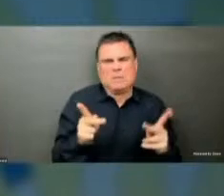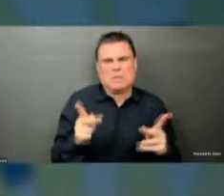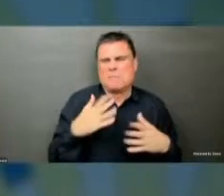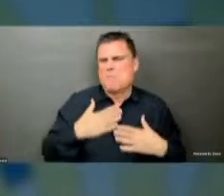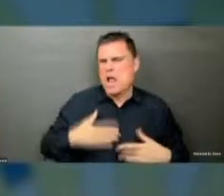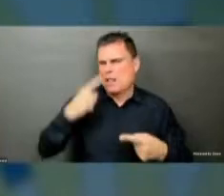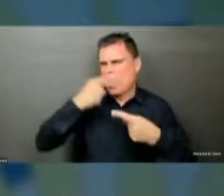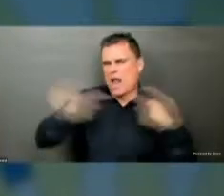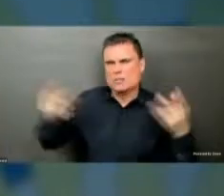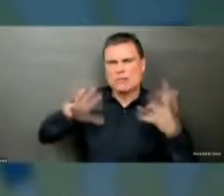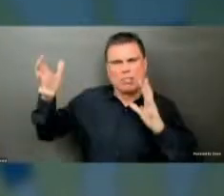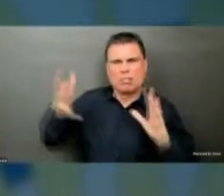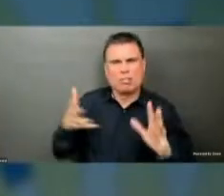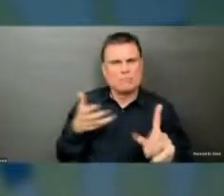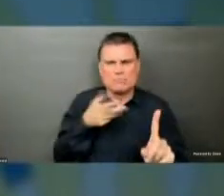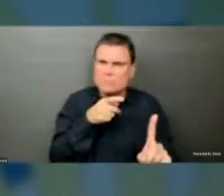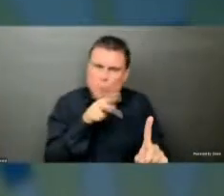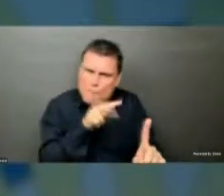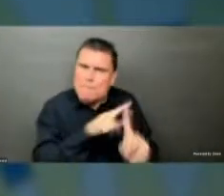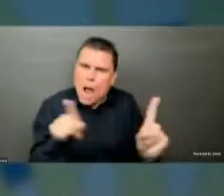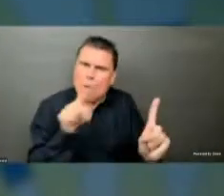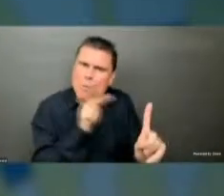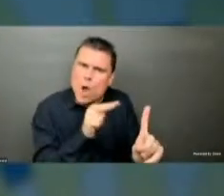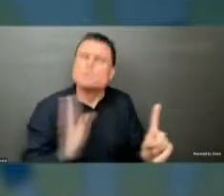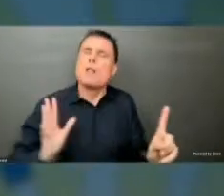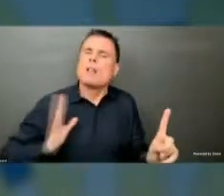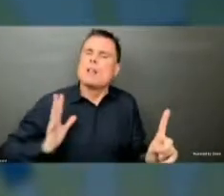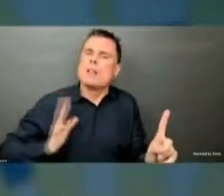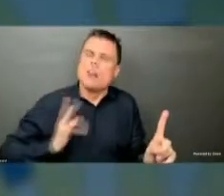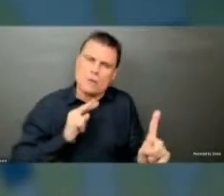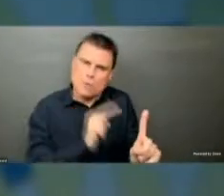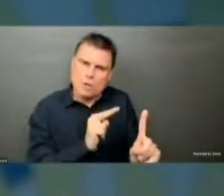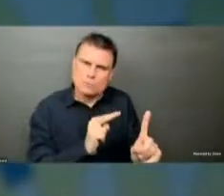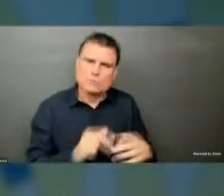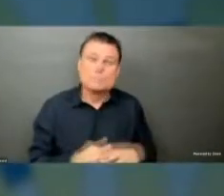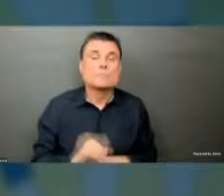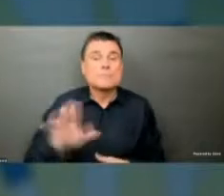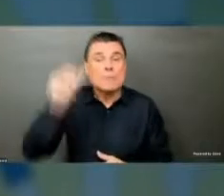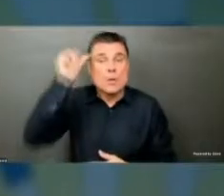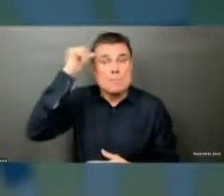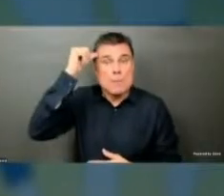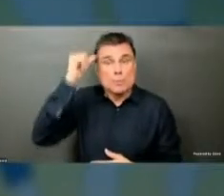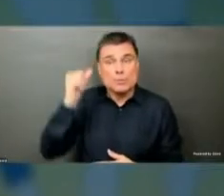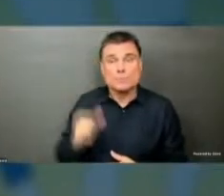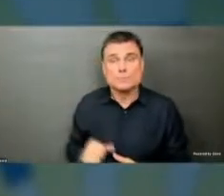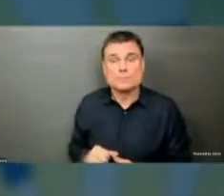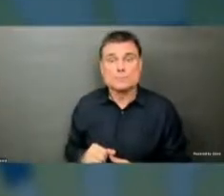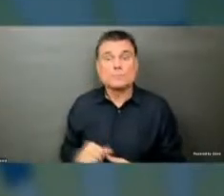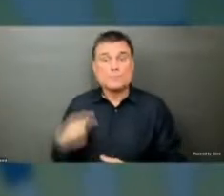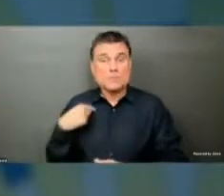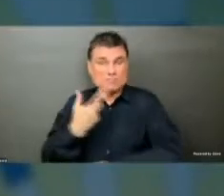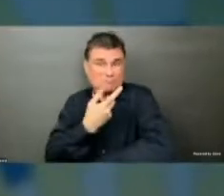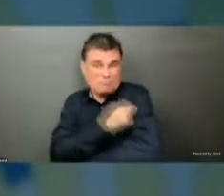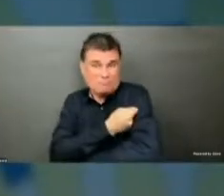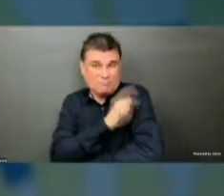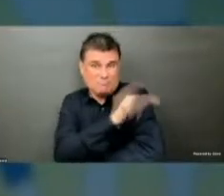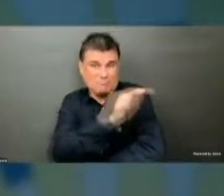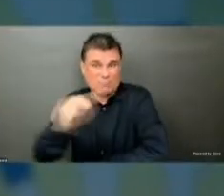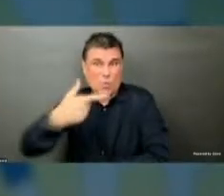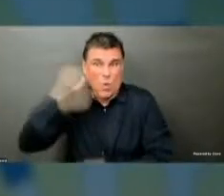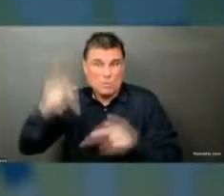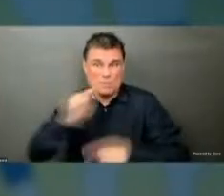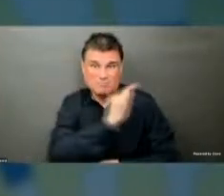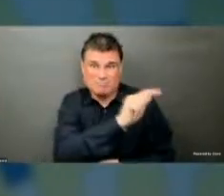Importantly, there are events that can happen, particularly when we're immunizing older people, that are